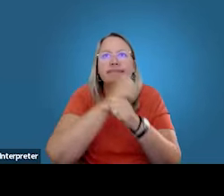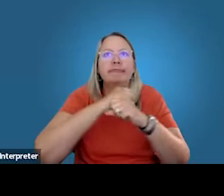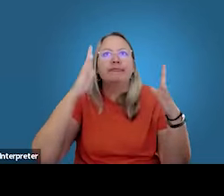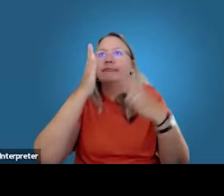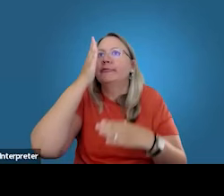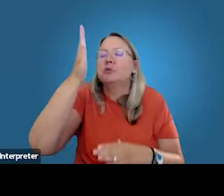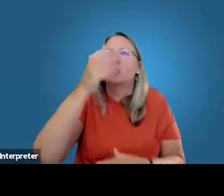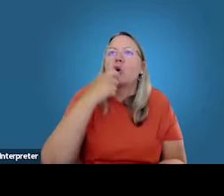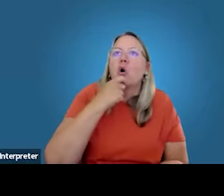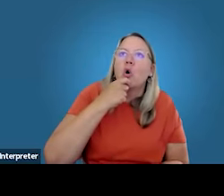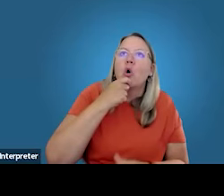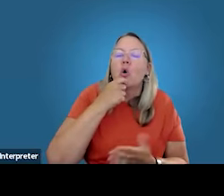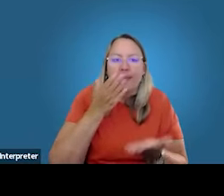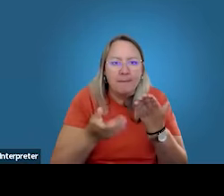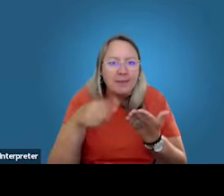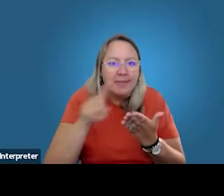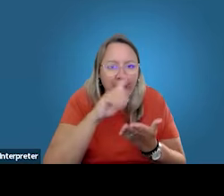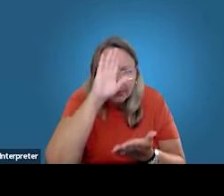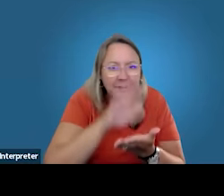possibility that they can really buy into?